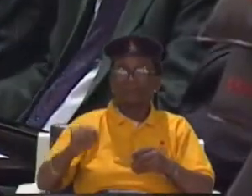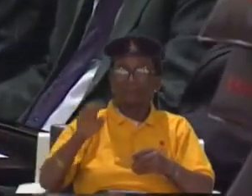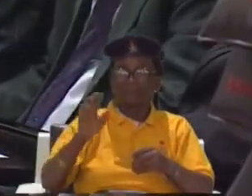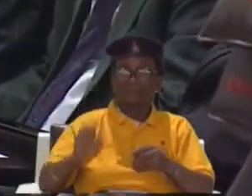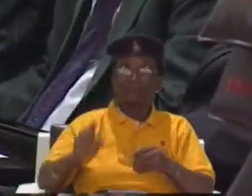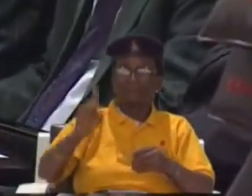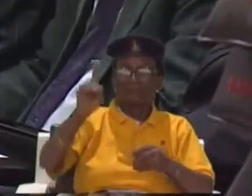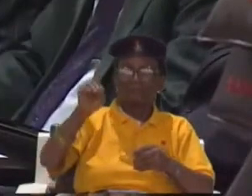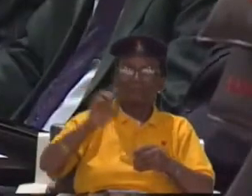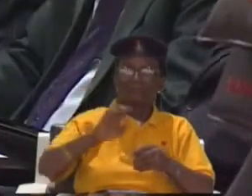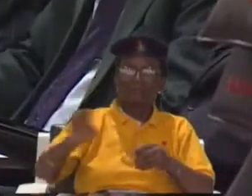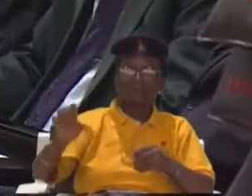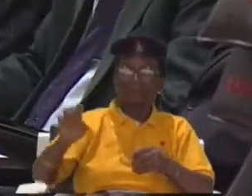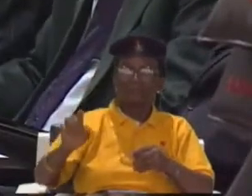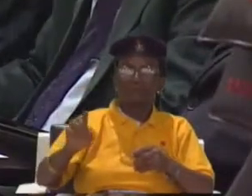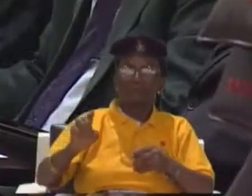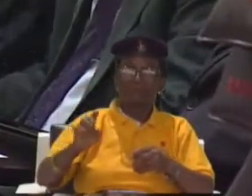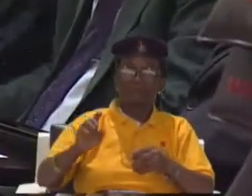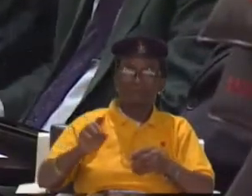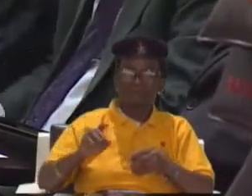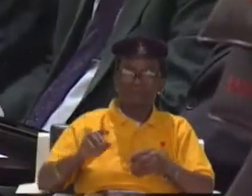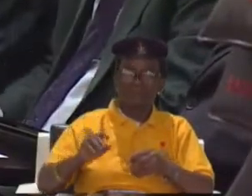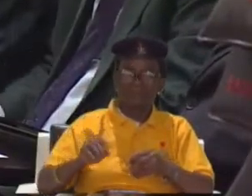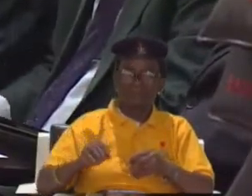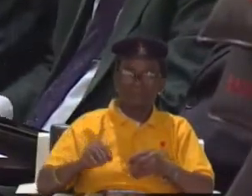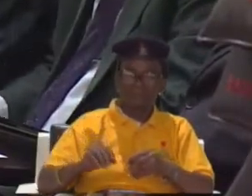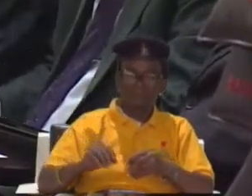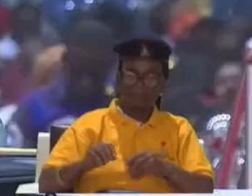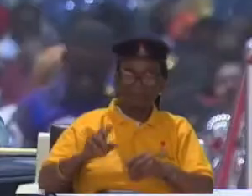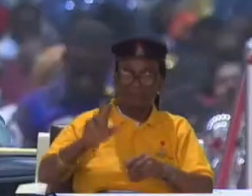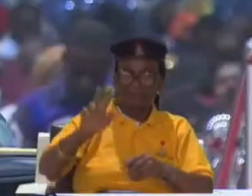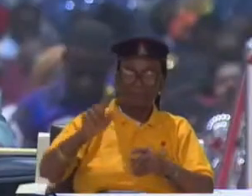5. Orikini ese kini de karun.